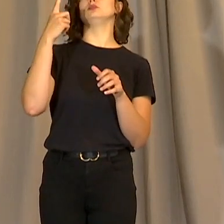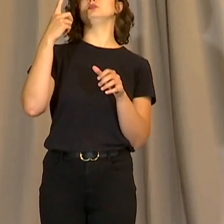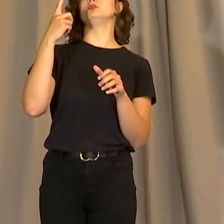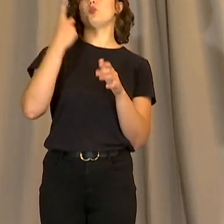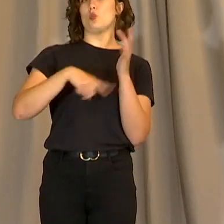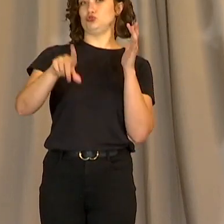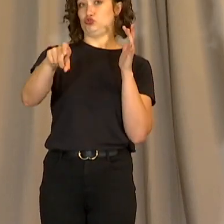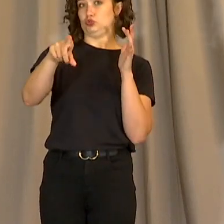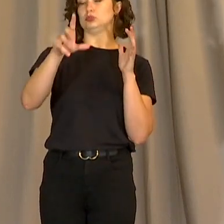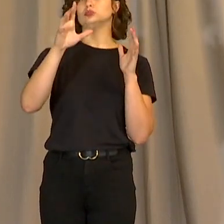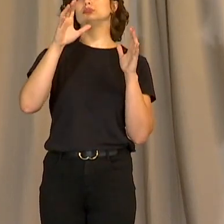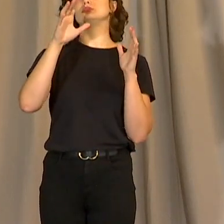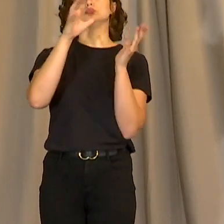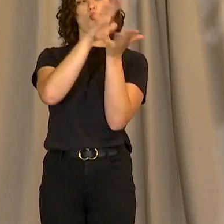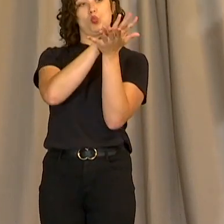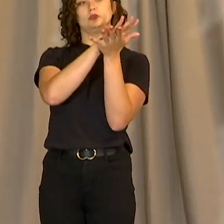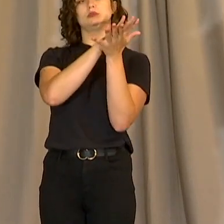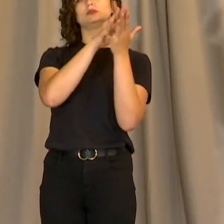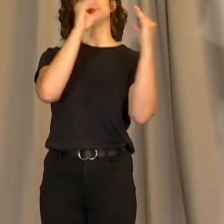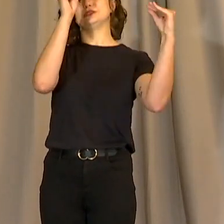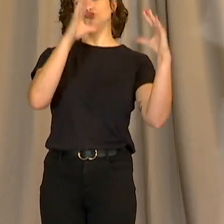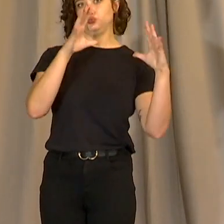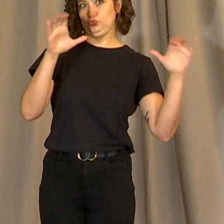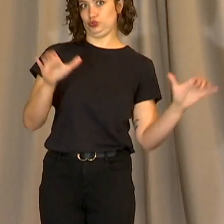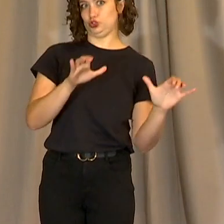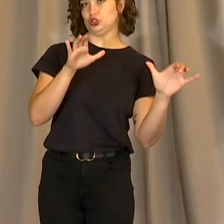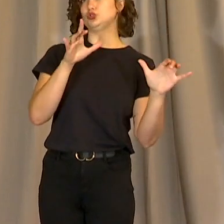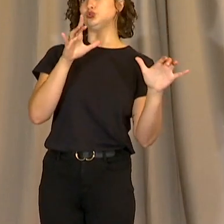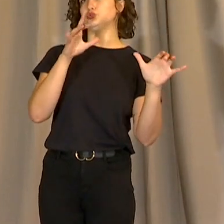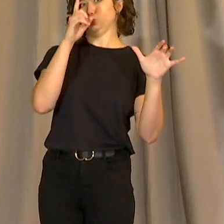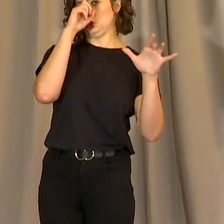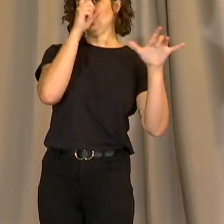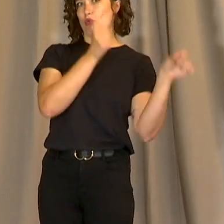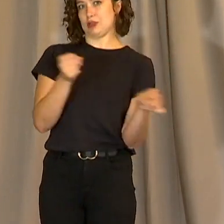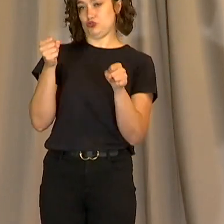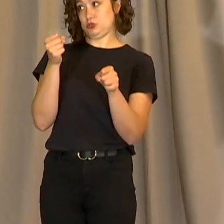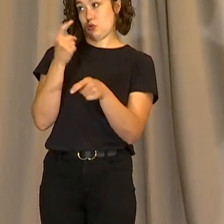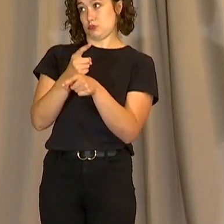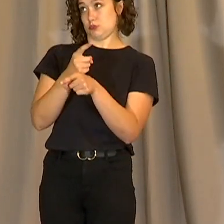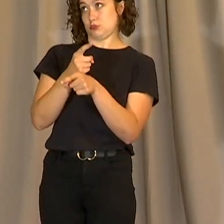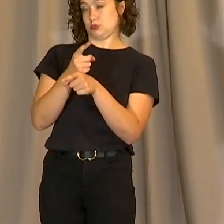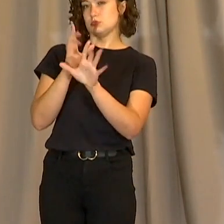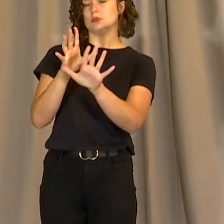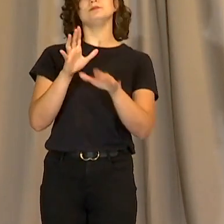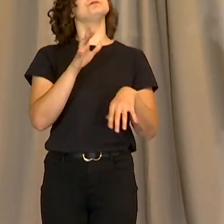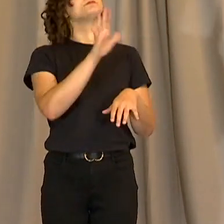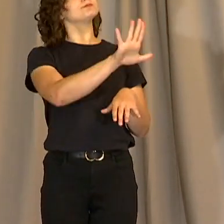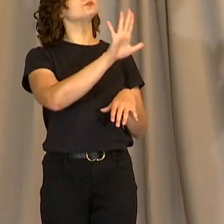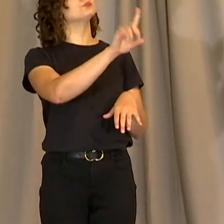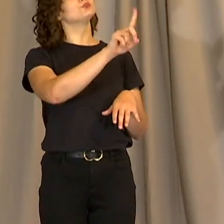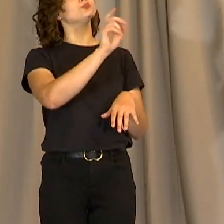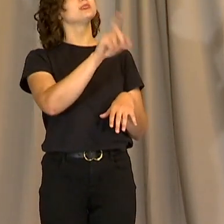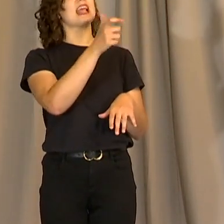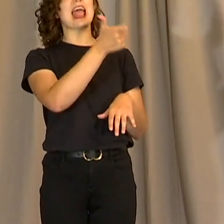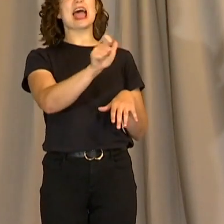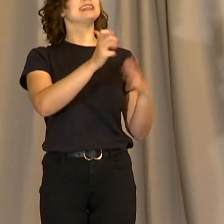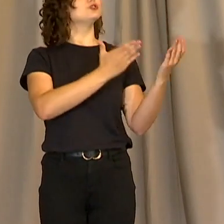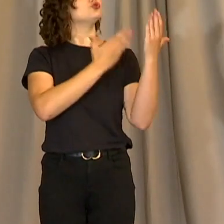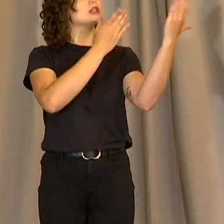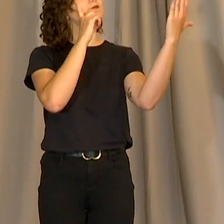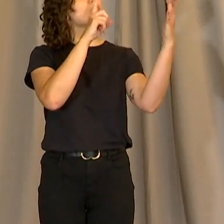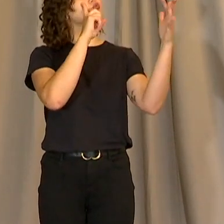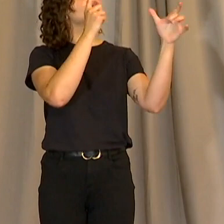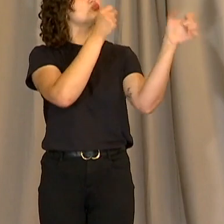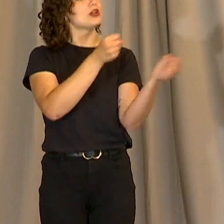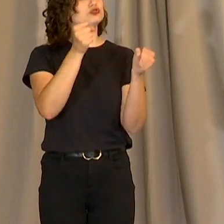do? What strategies, I think you said. Do you have any suggestions for strategies or approaches for